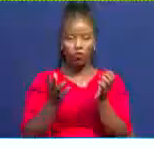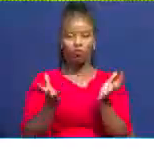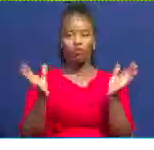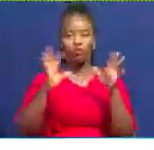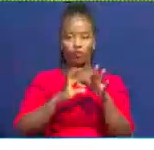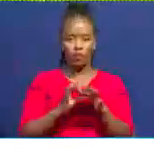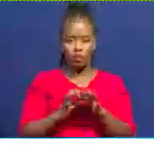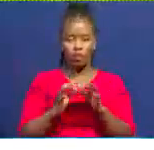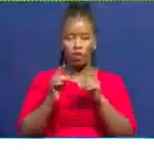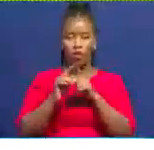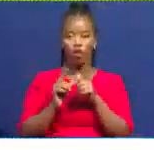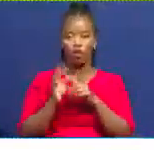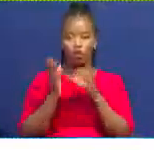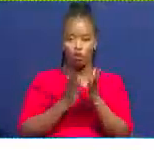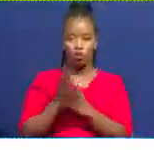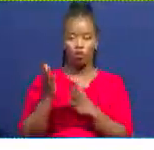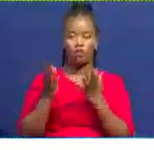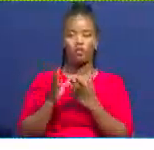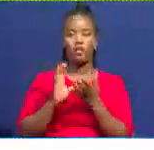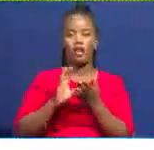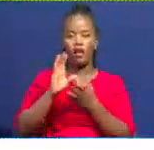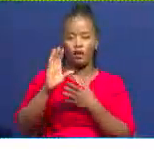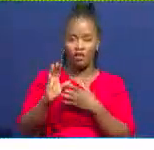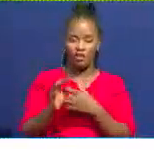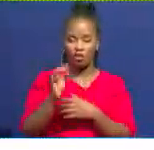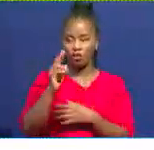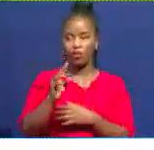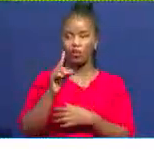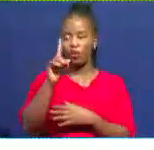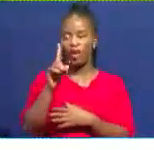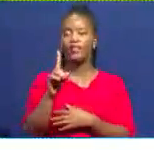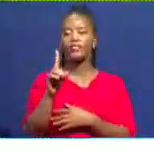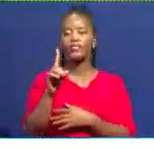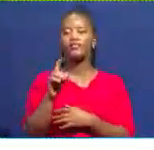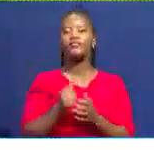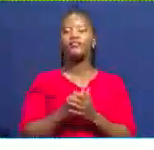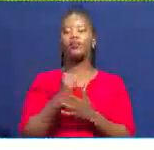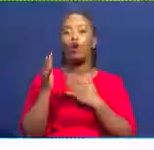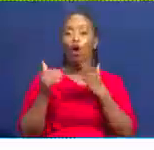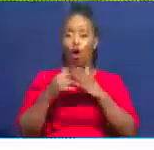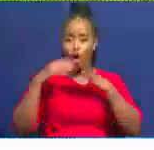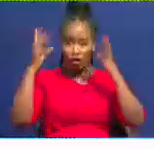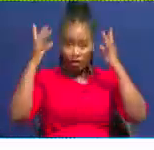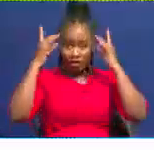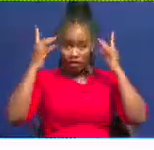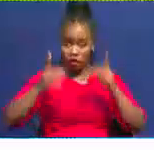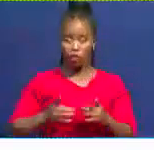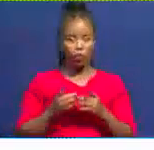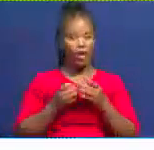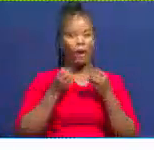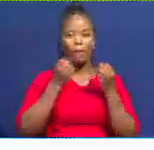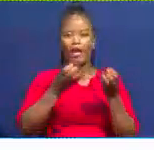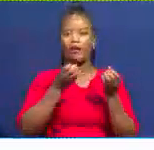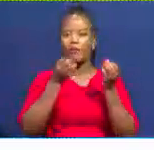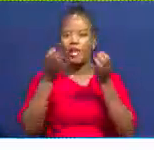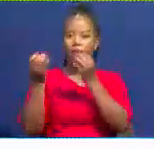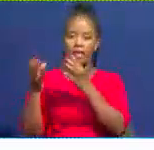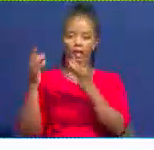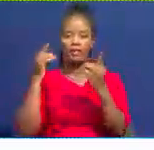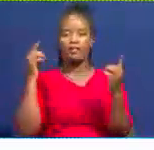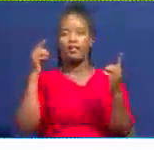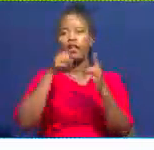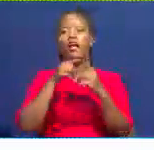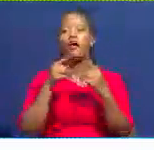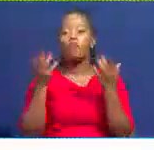allocating $21 billion to green finance initiatives. These decisions was more than just numbers. It's aimed to create